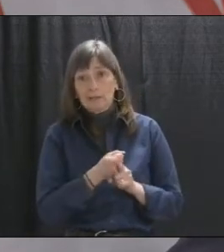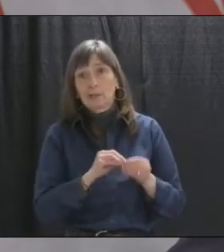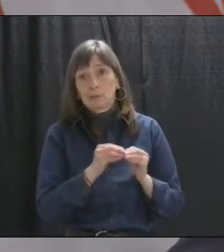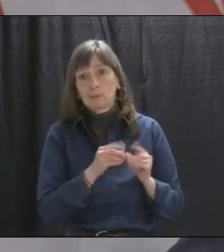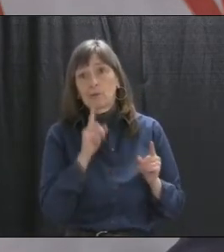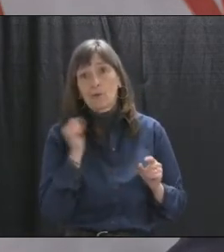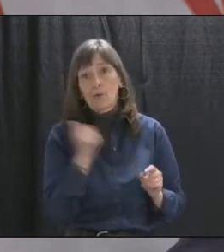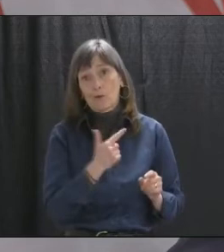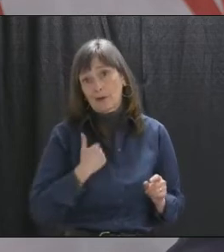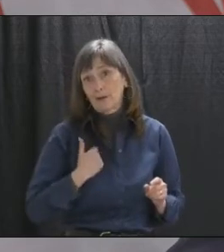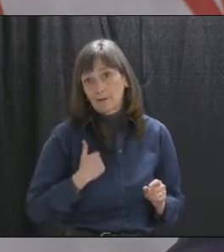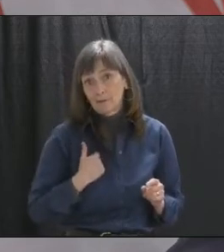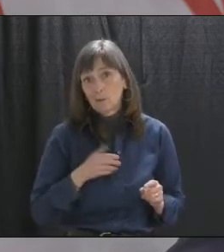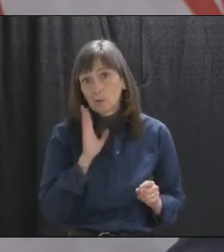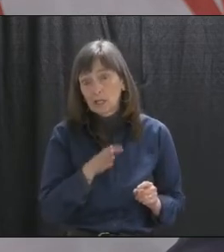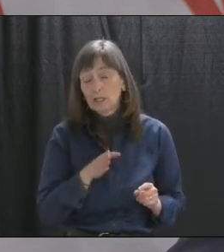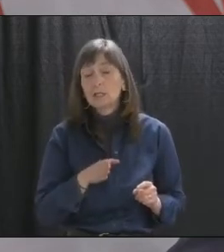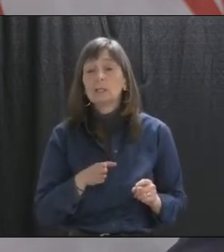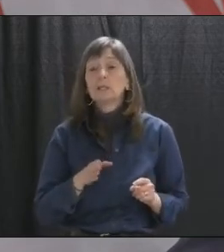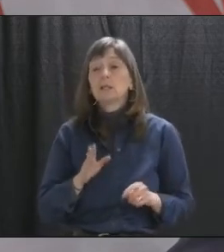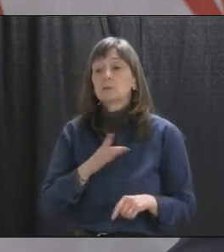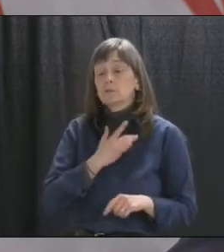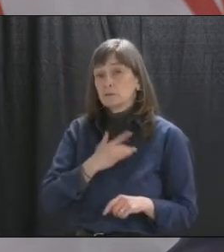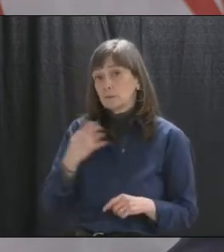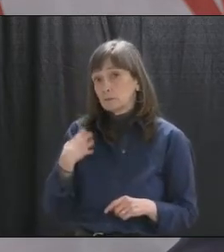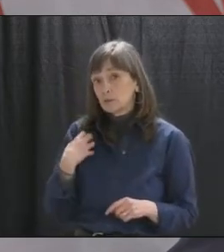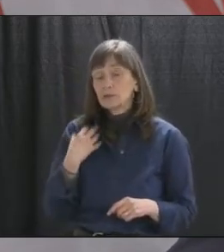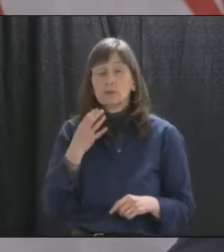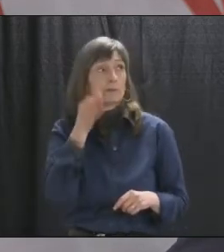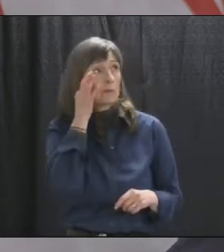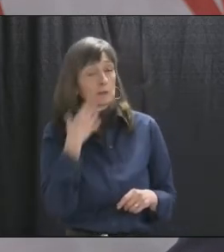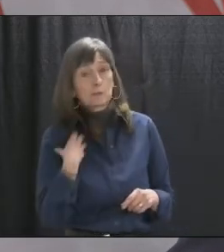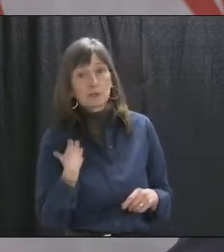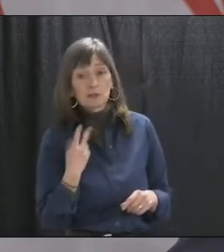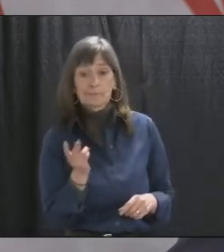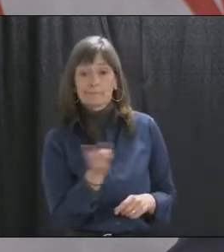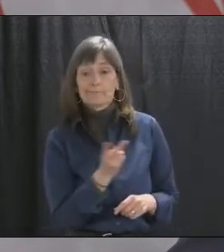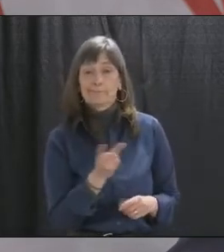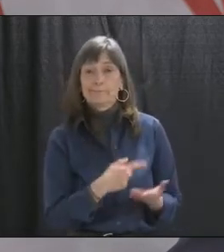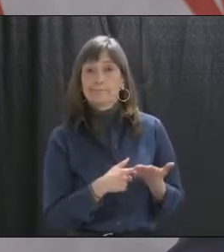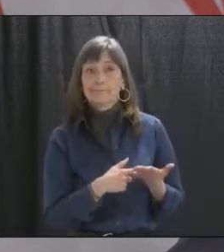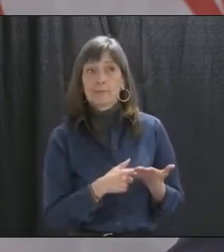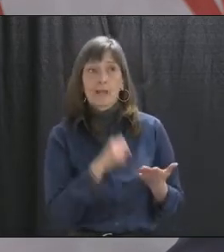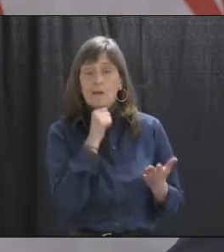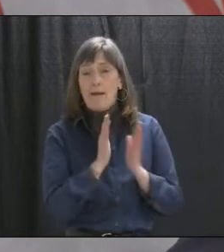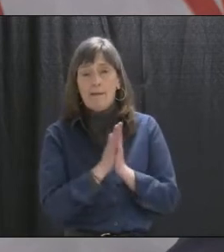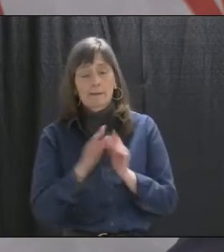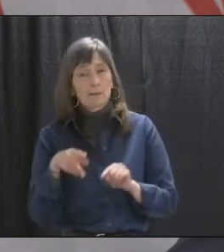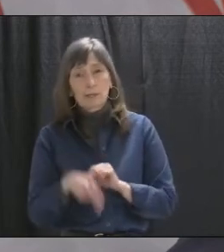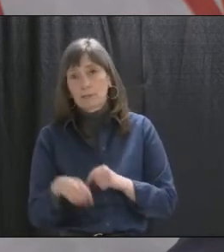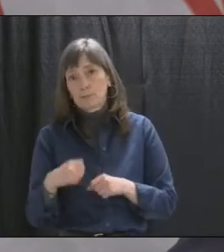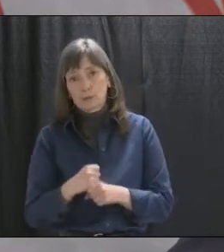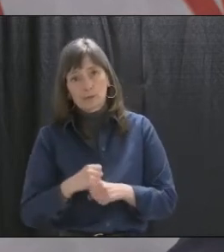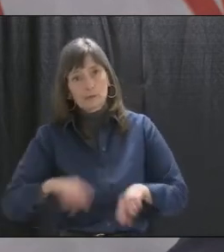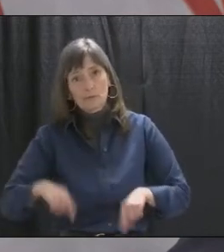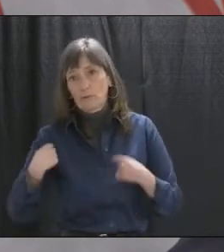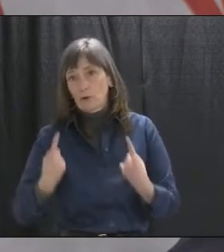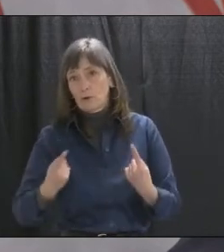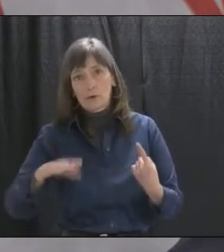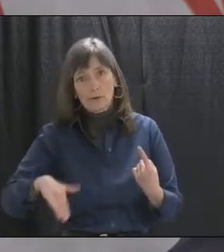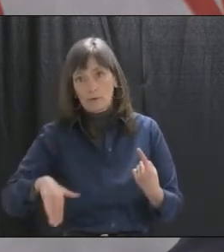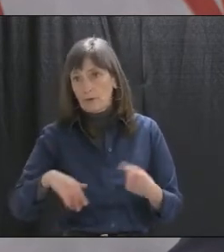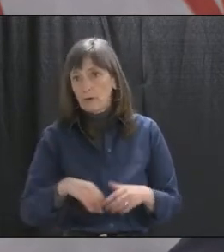week with our provincial minister and with our federal minister, that's not something that we've been asked to do. But right now, it's